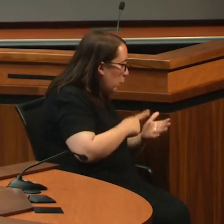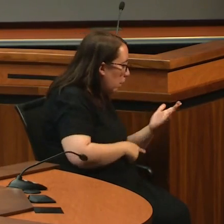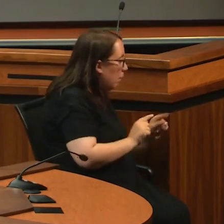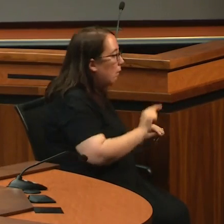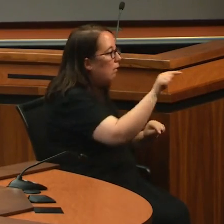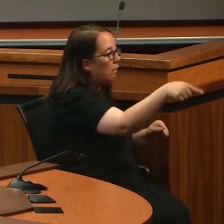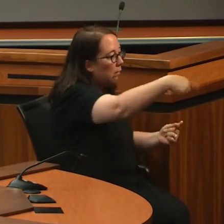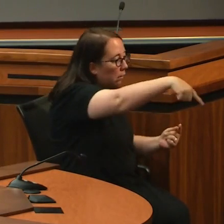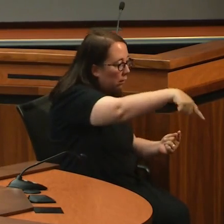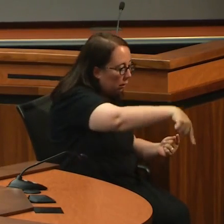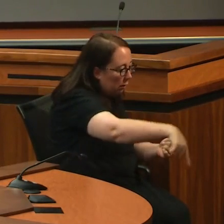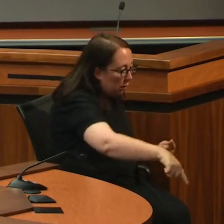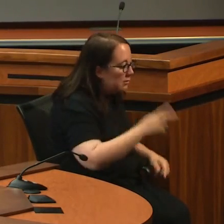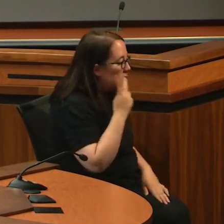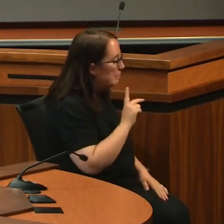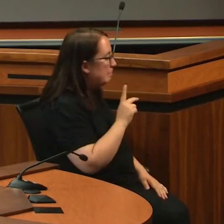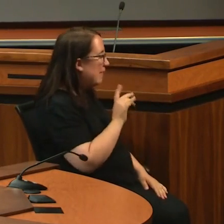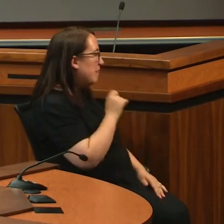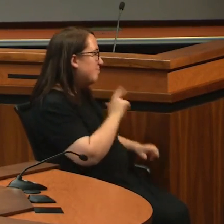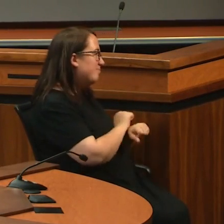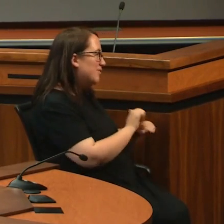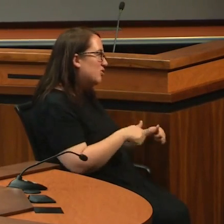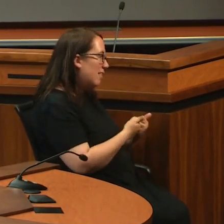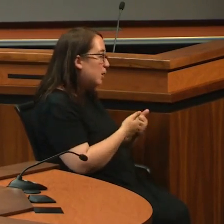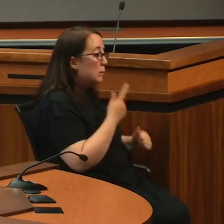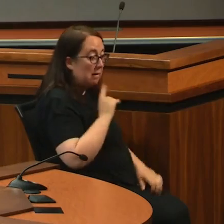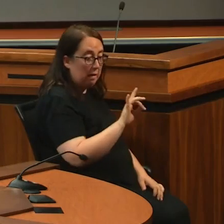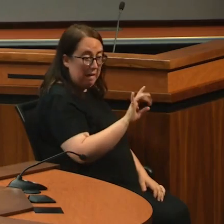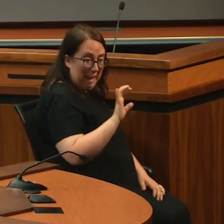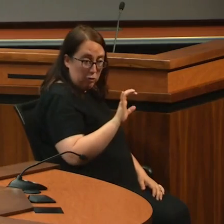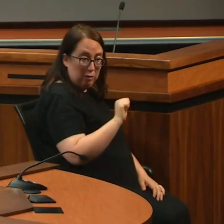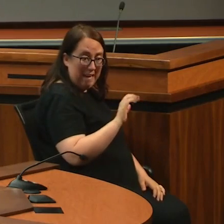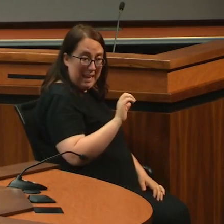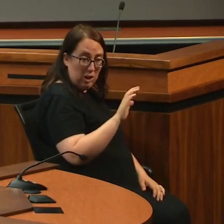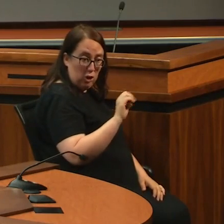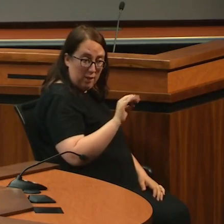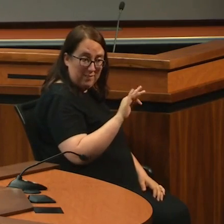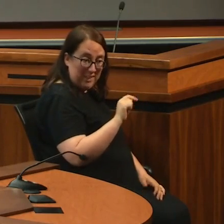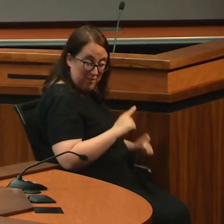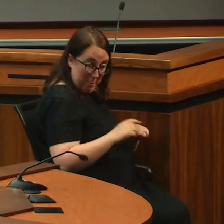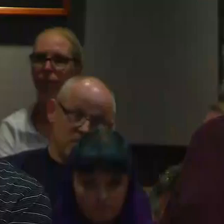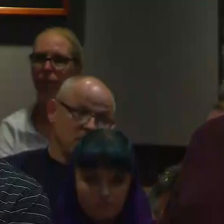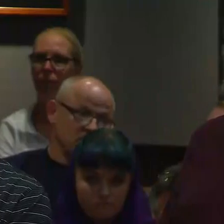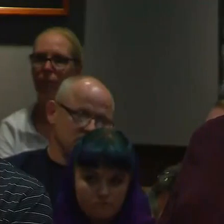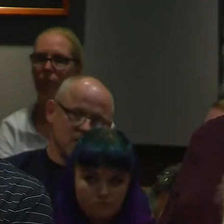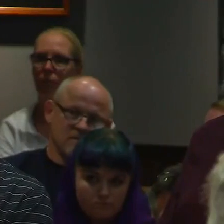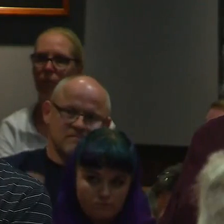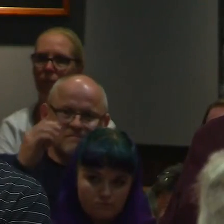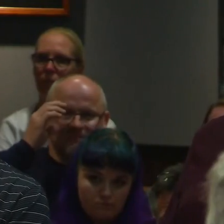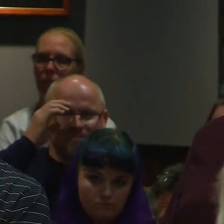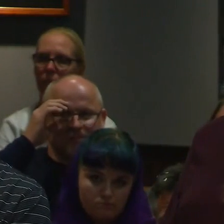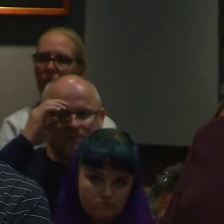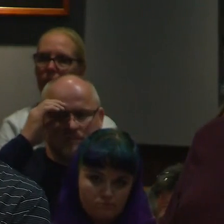definitely on the radar as one of the challenges, yes. Now, you said there was 800 acre-feet of water came down from that last storm. How many acre-feet